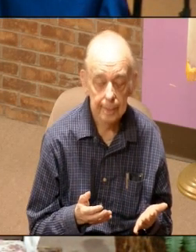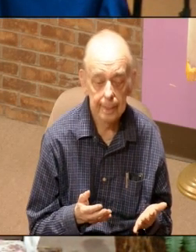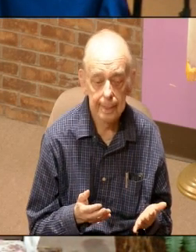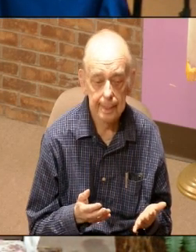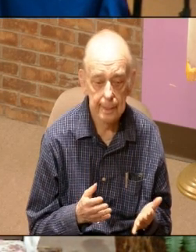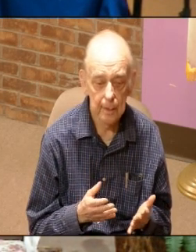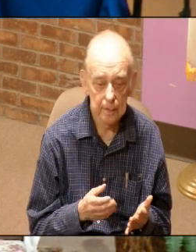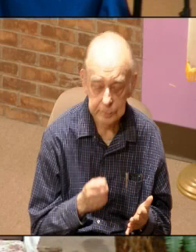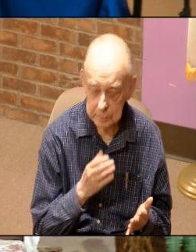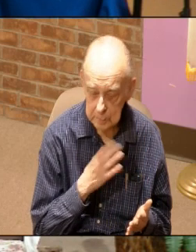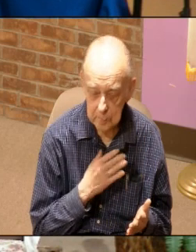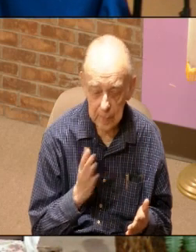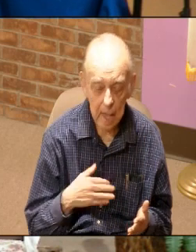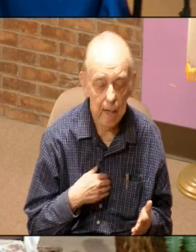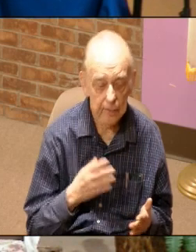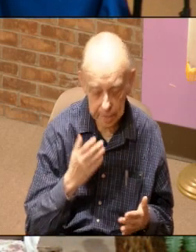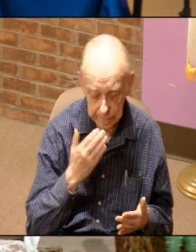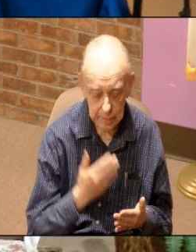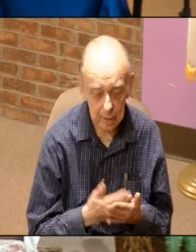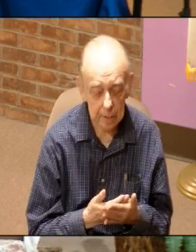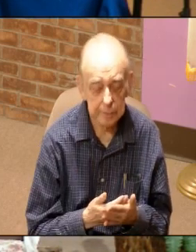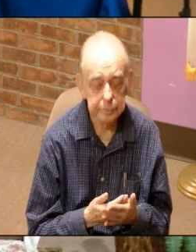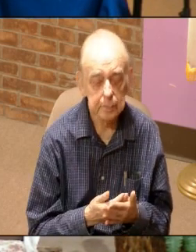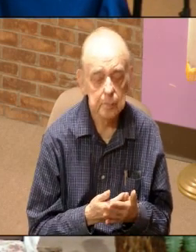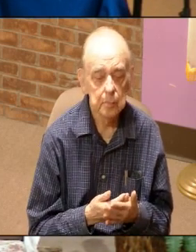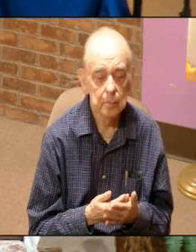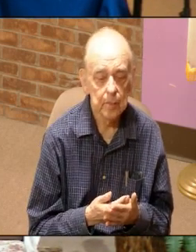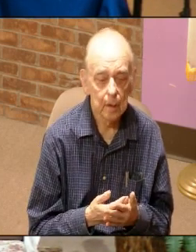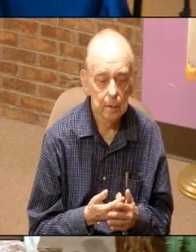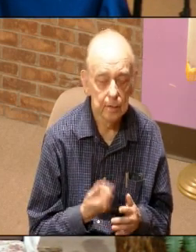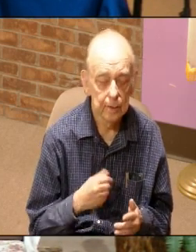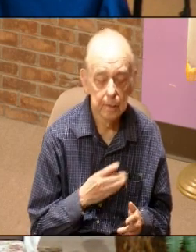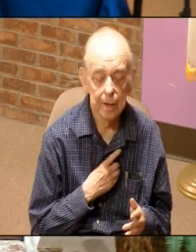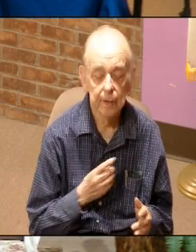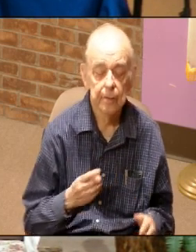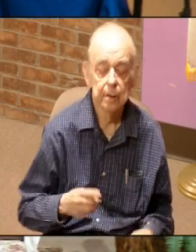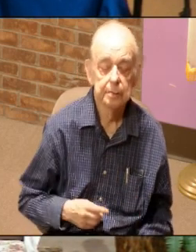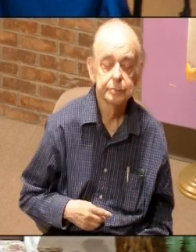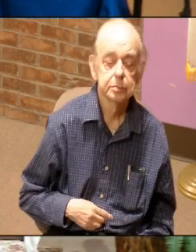And she's going to have a son from David.